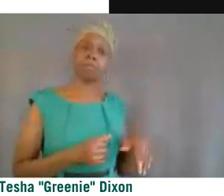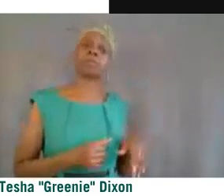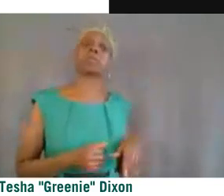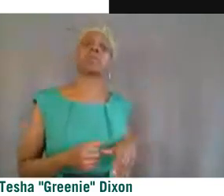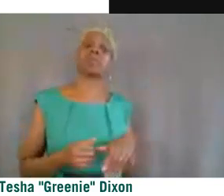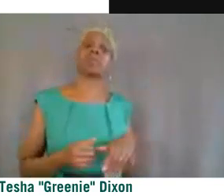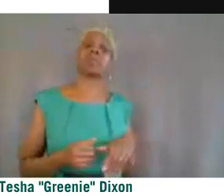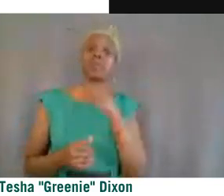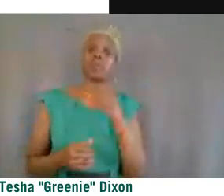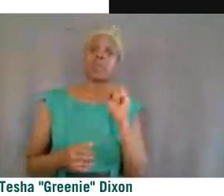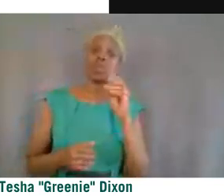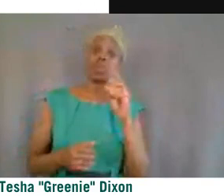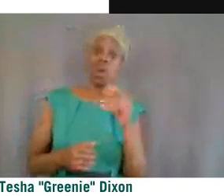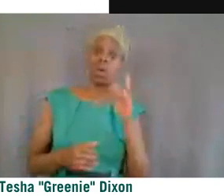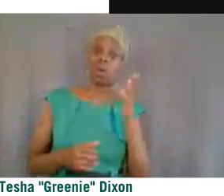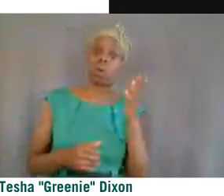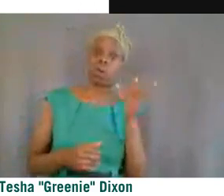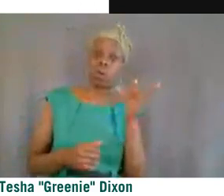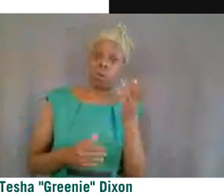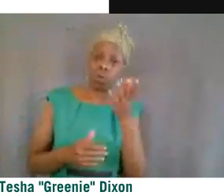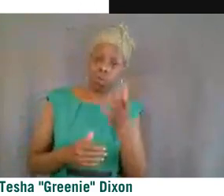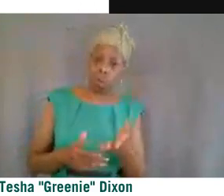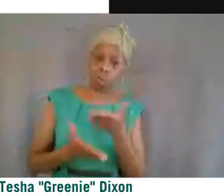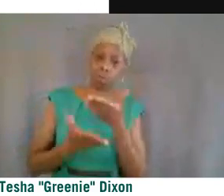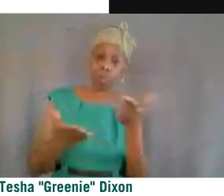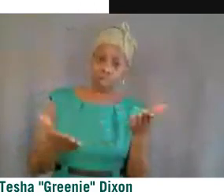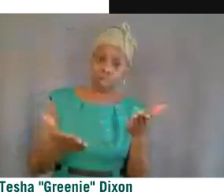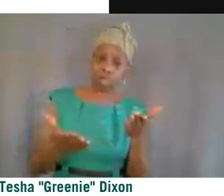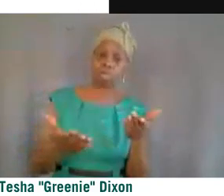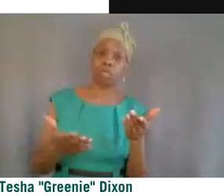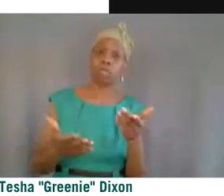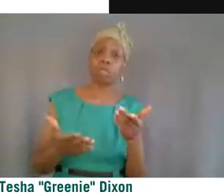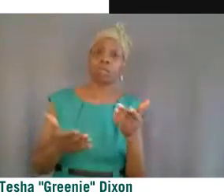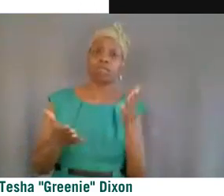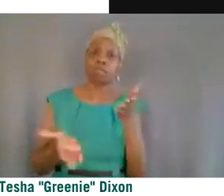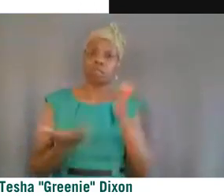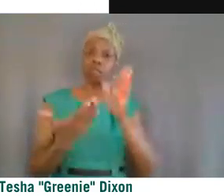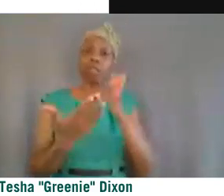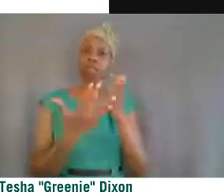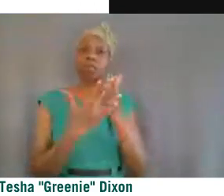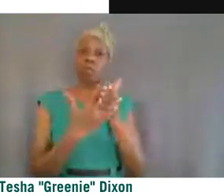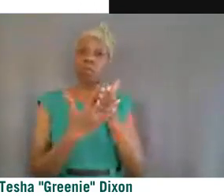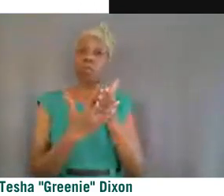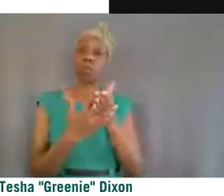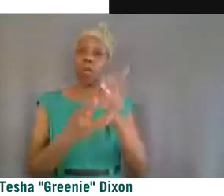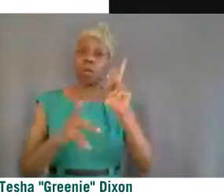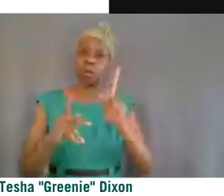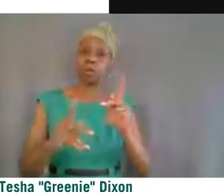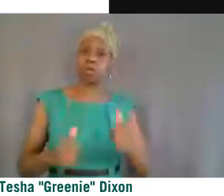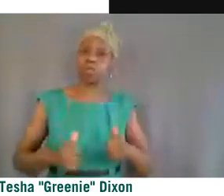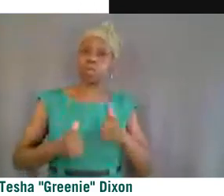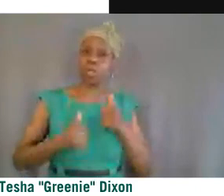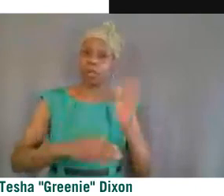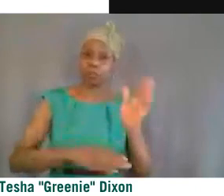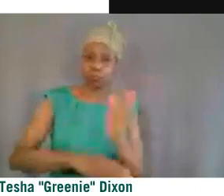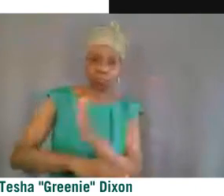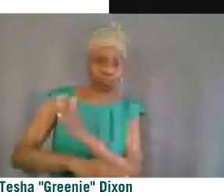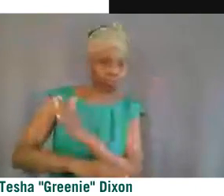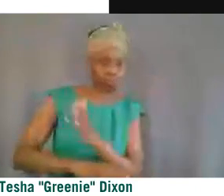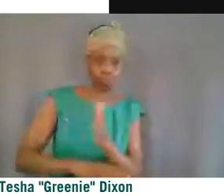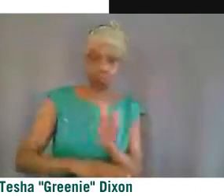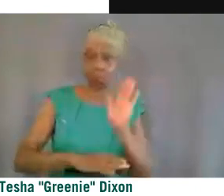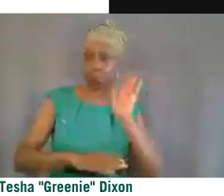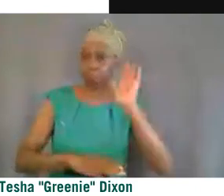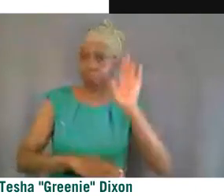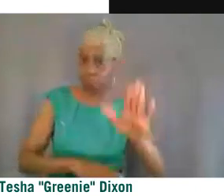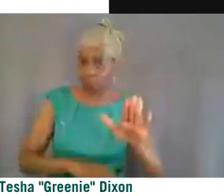And so those things are present throughout a person's lifespan, that need